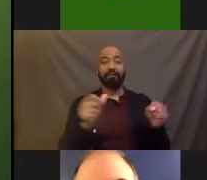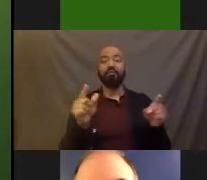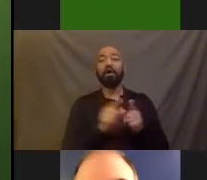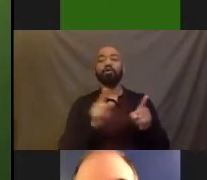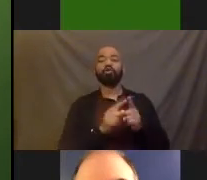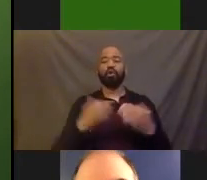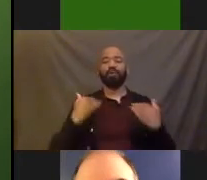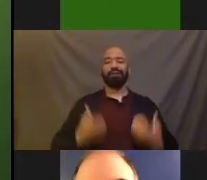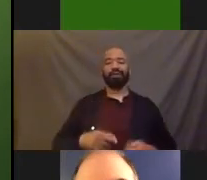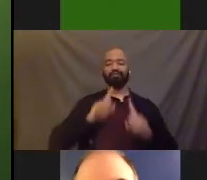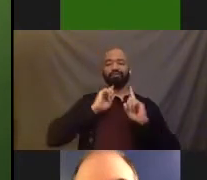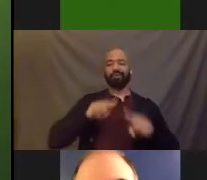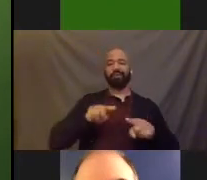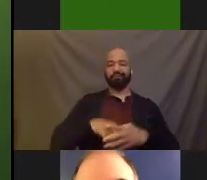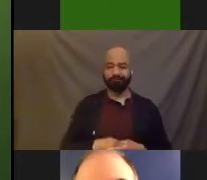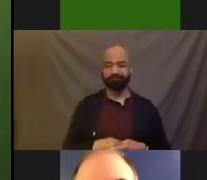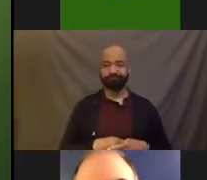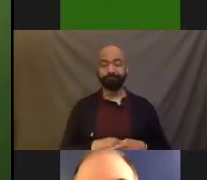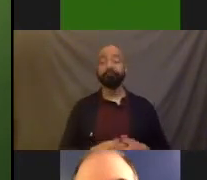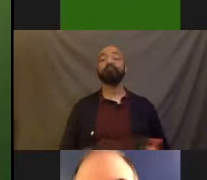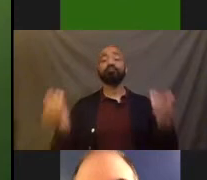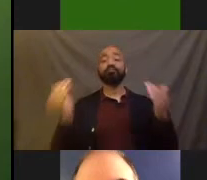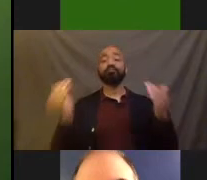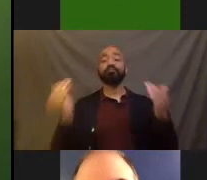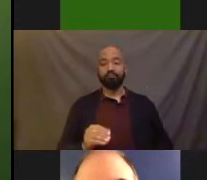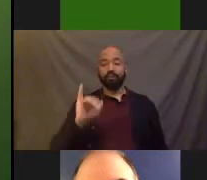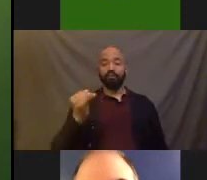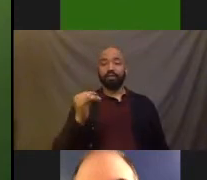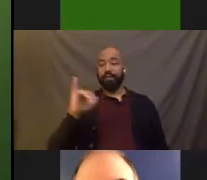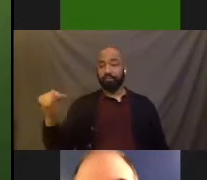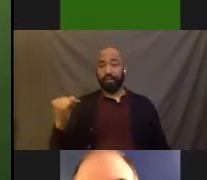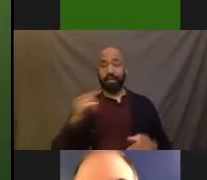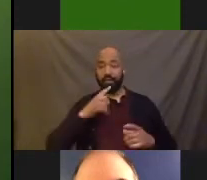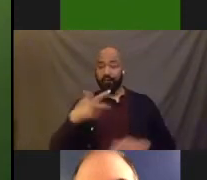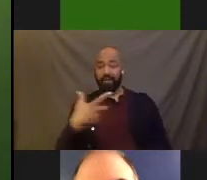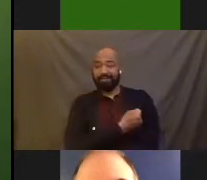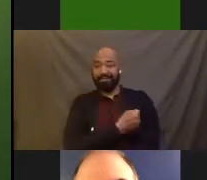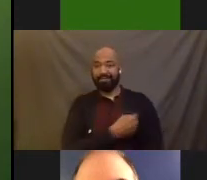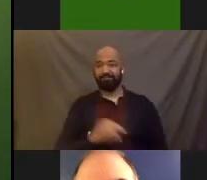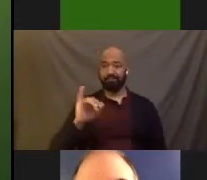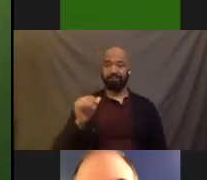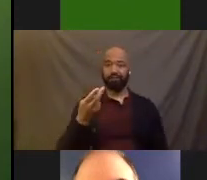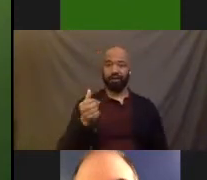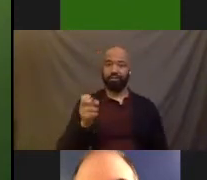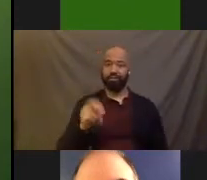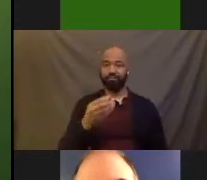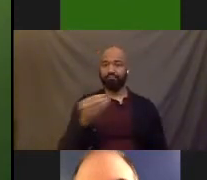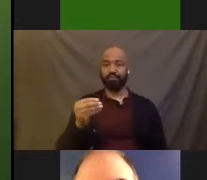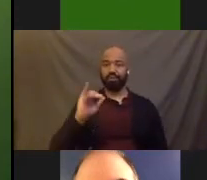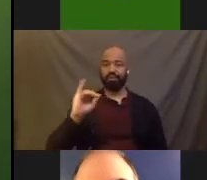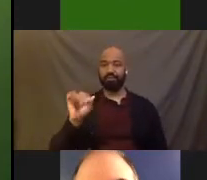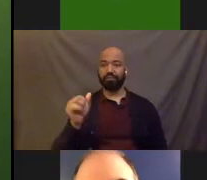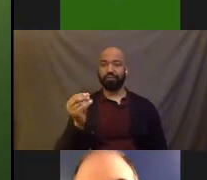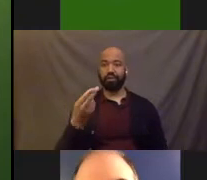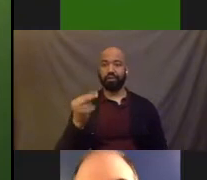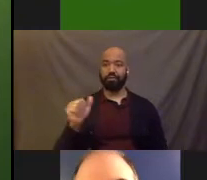So let's talk about that J&J vaccine. So as many of you might know, it was put on pause in the United States for 10